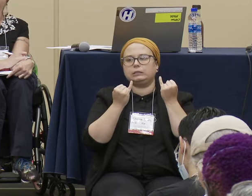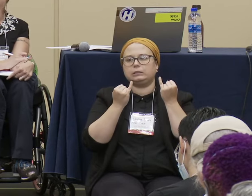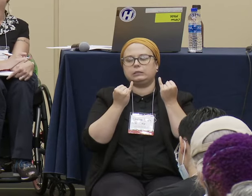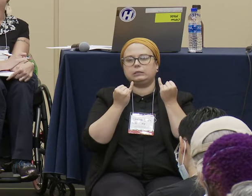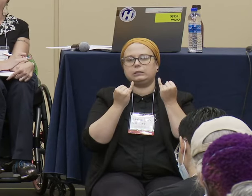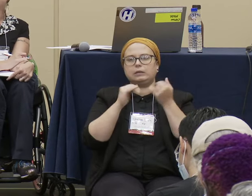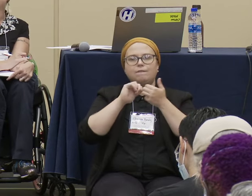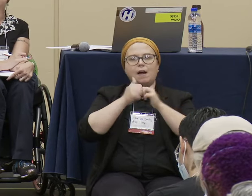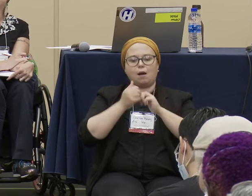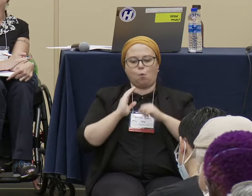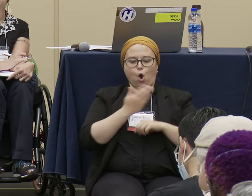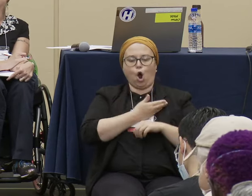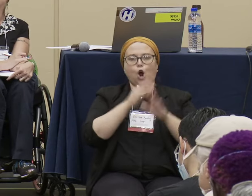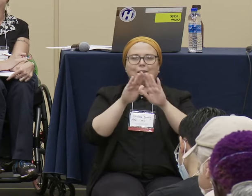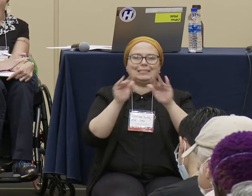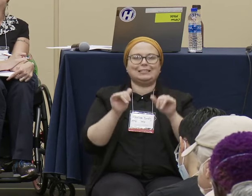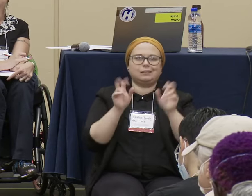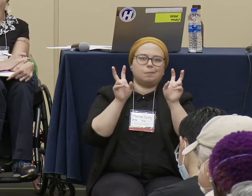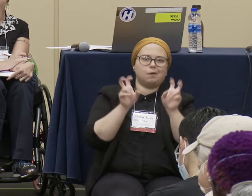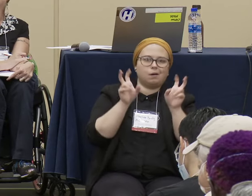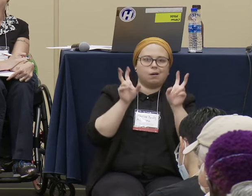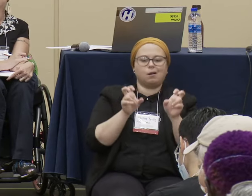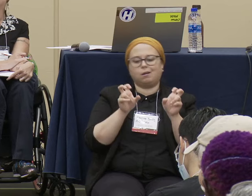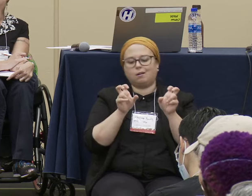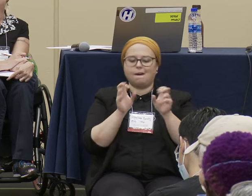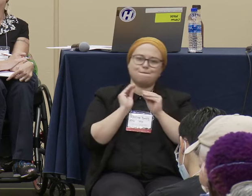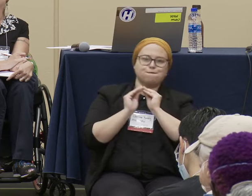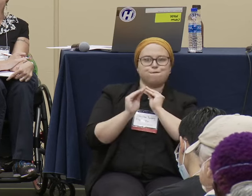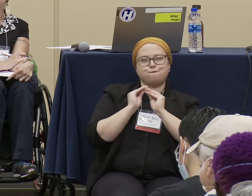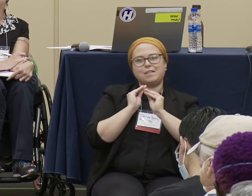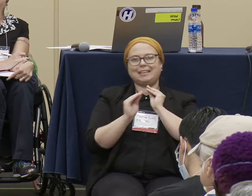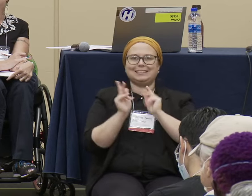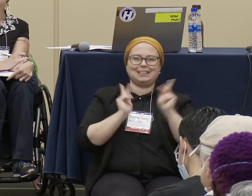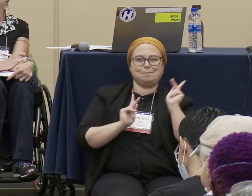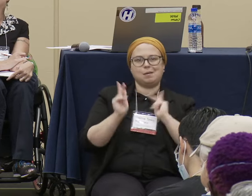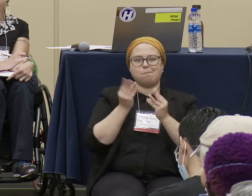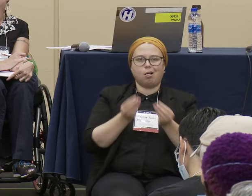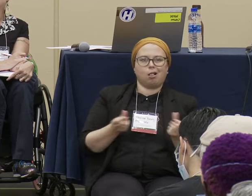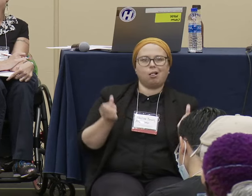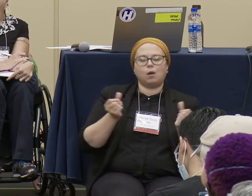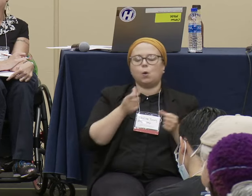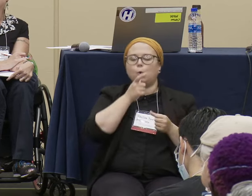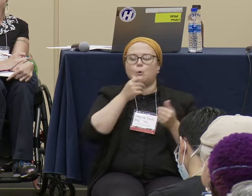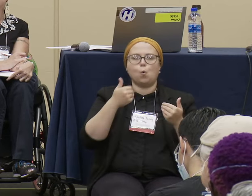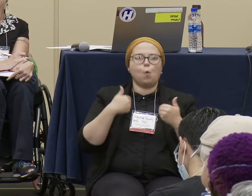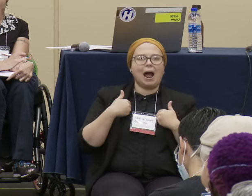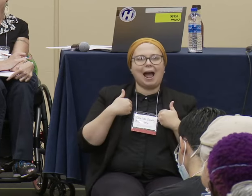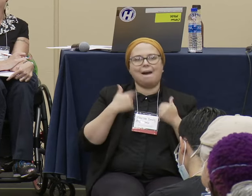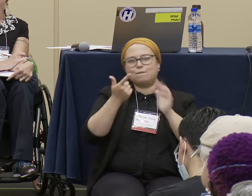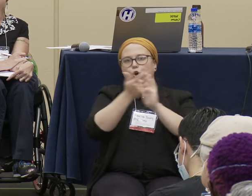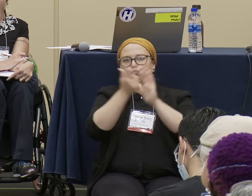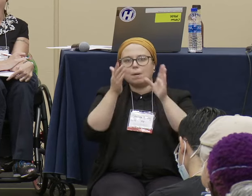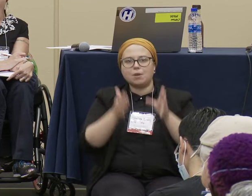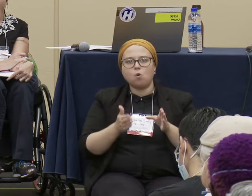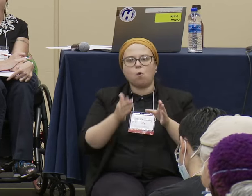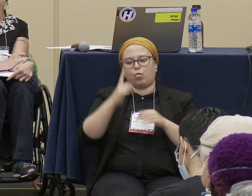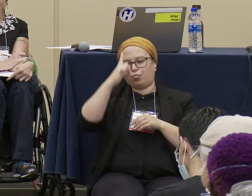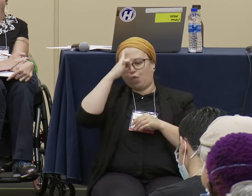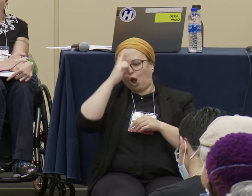our system of quote unquote fixing people who have criminal thoughts or behaviors, also in